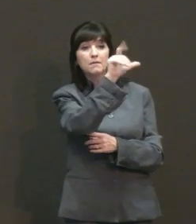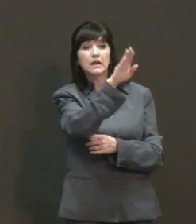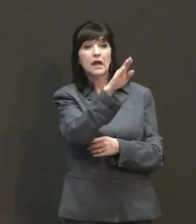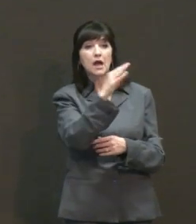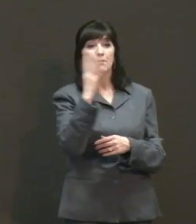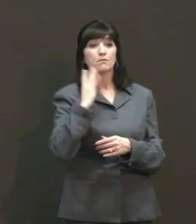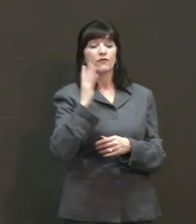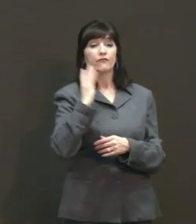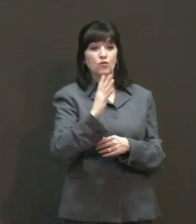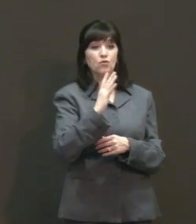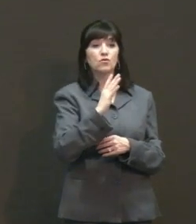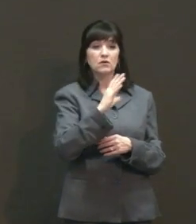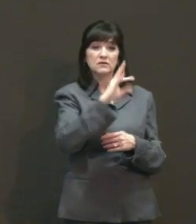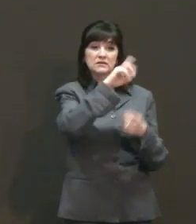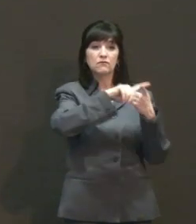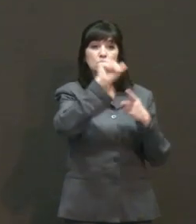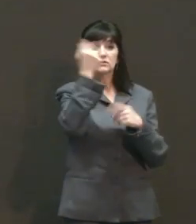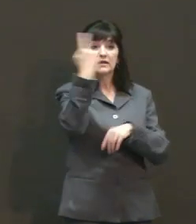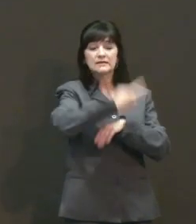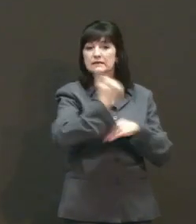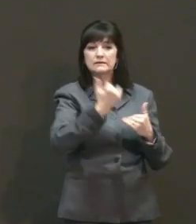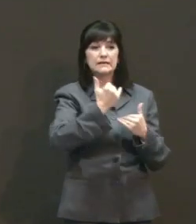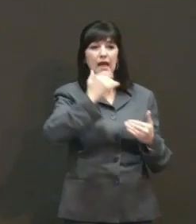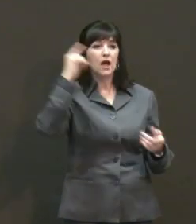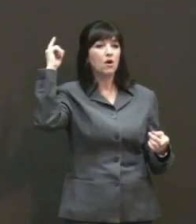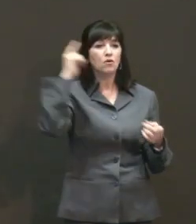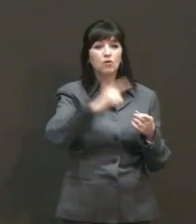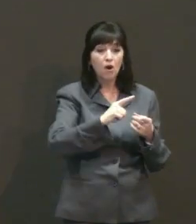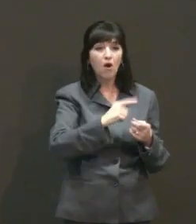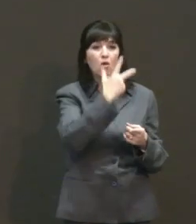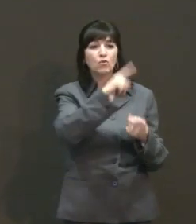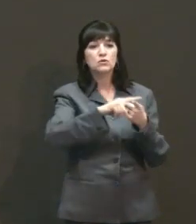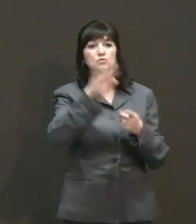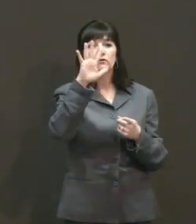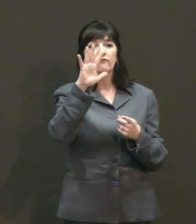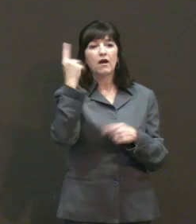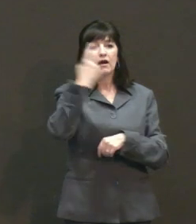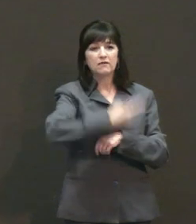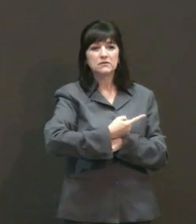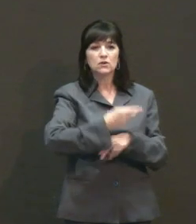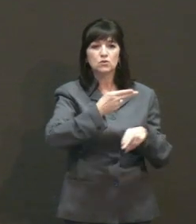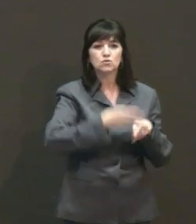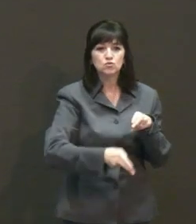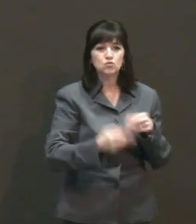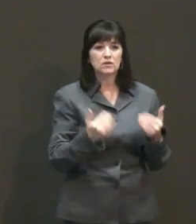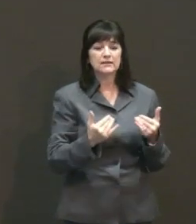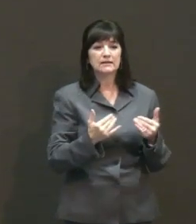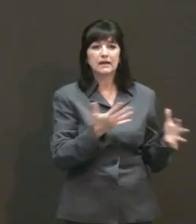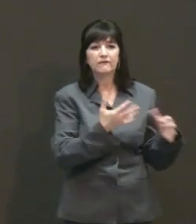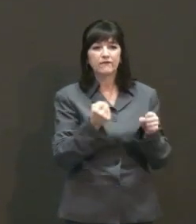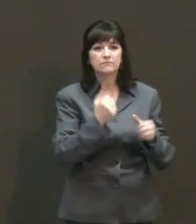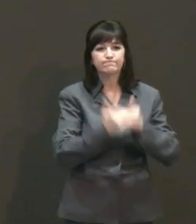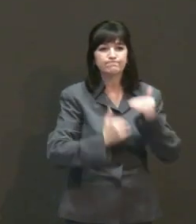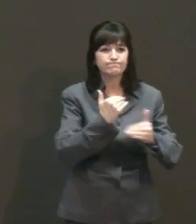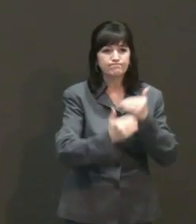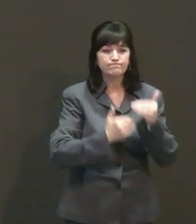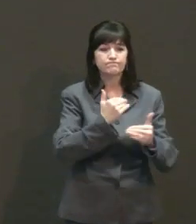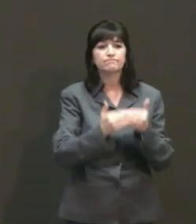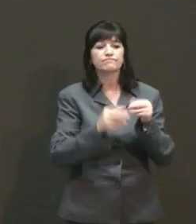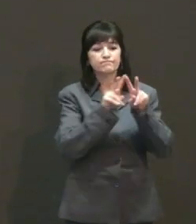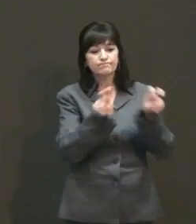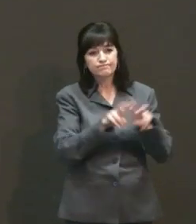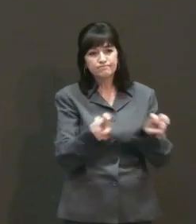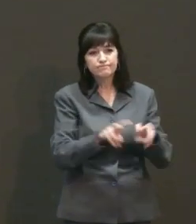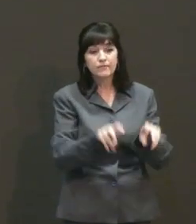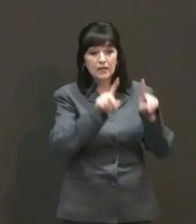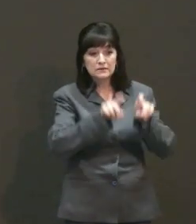positive, development, as well as the fact that Christiana Care now and increasingly Bay Health